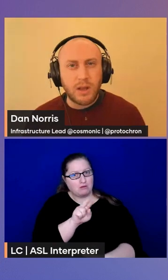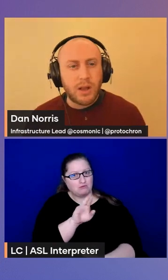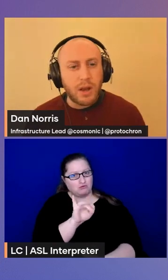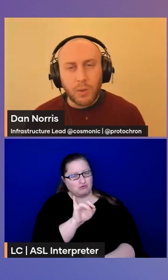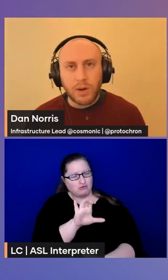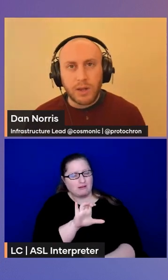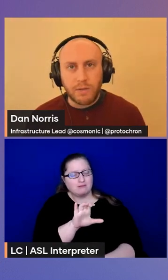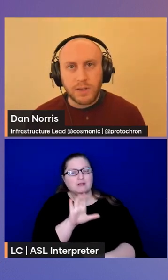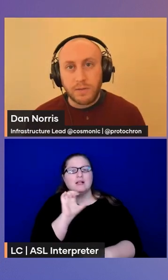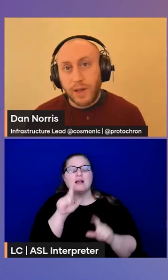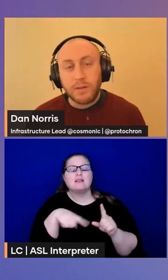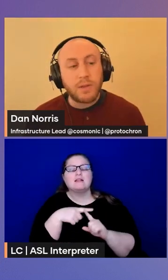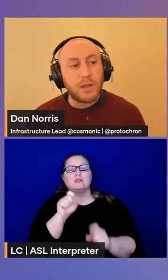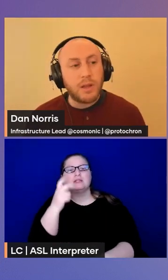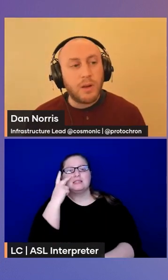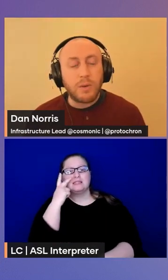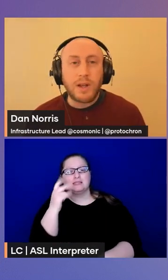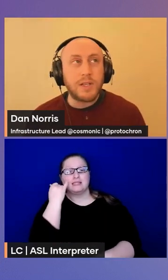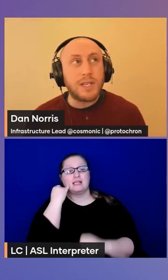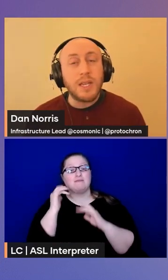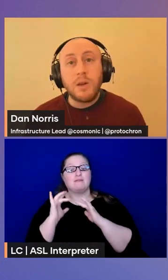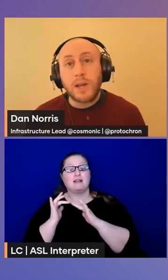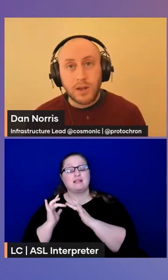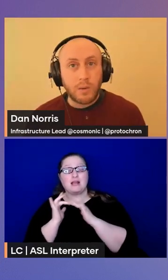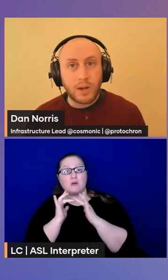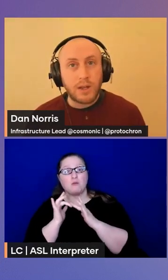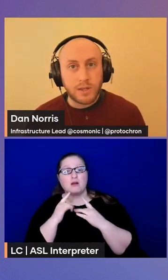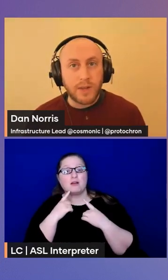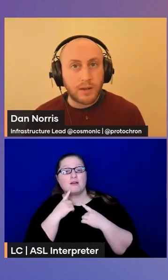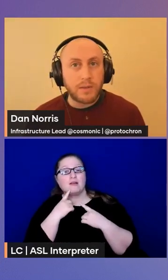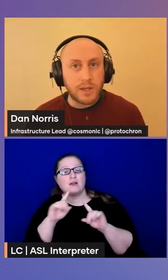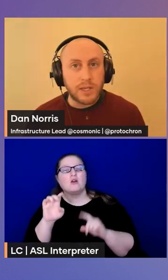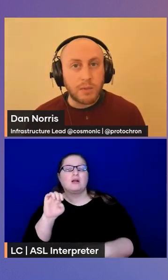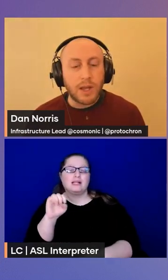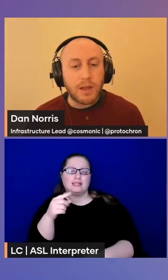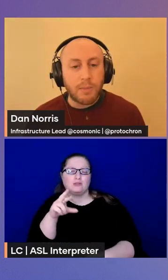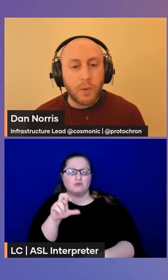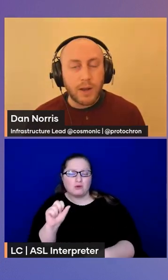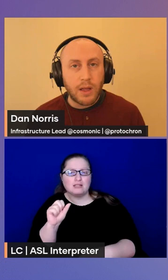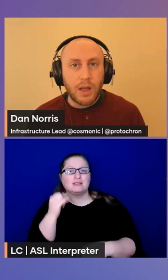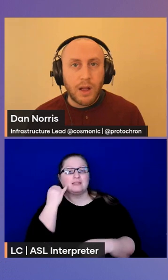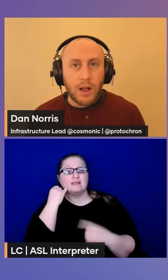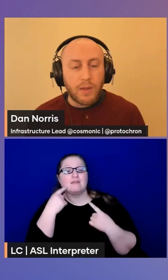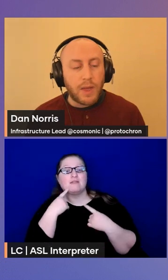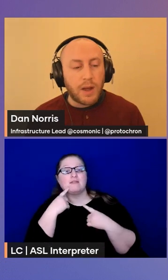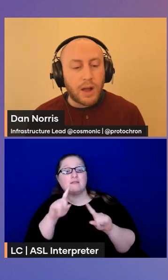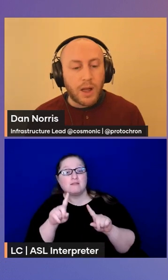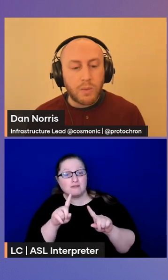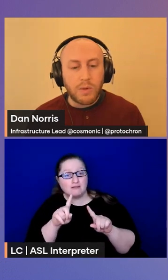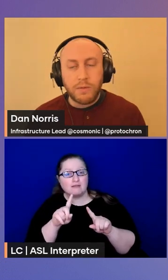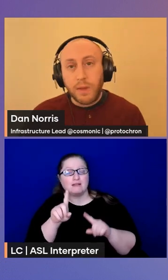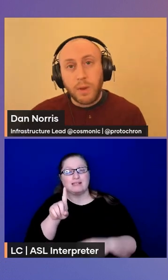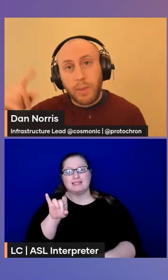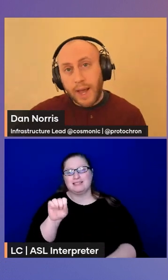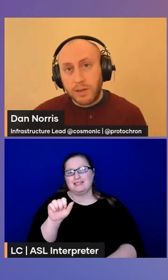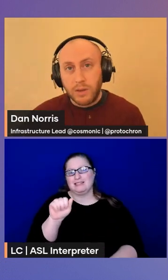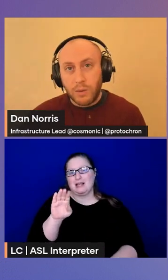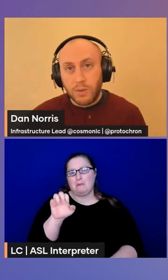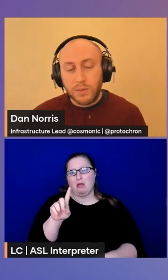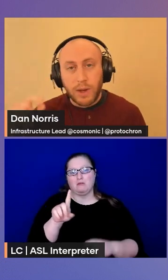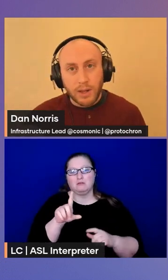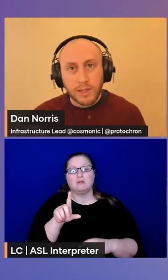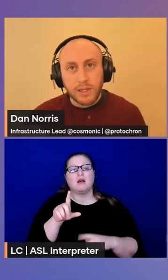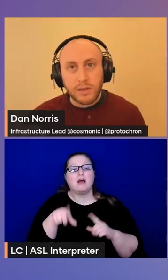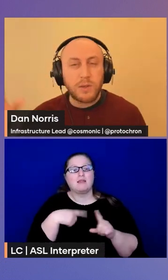that networking is effectively, or I should say egress networking is effectively disabled at that point. And then I will flip it back to the